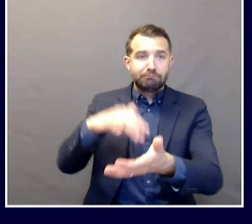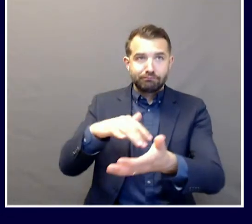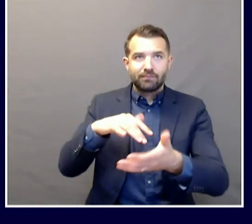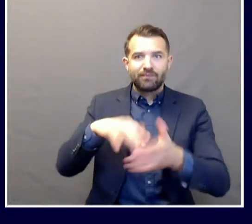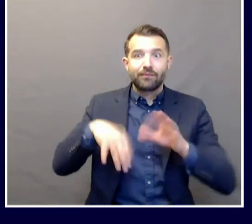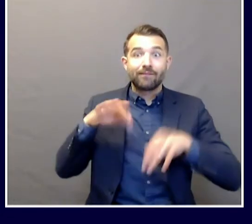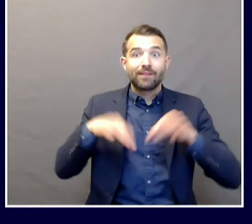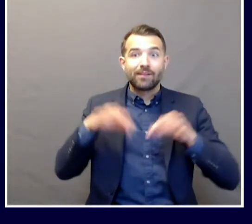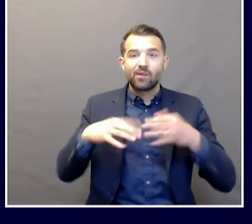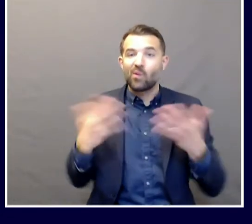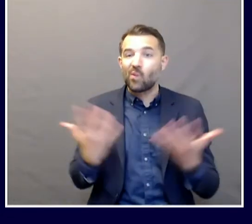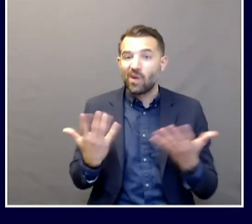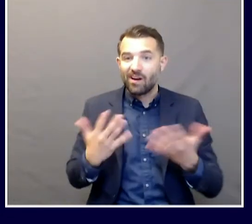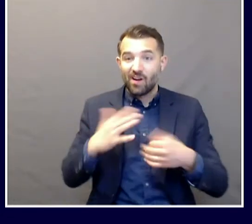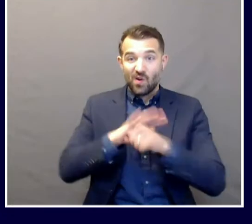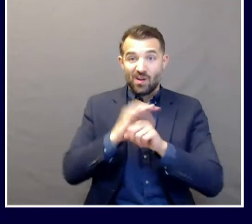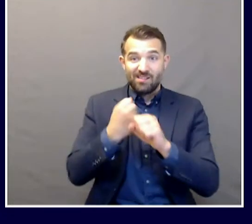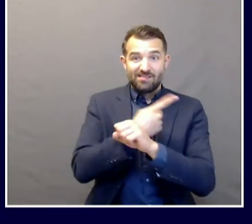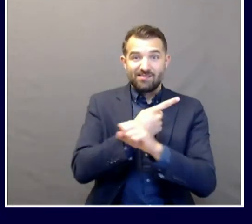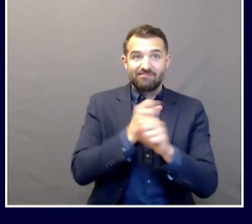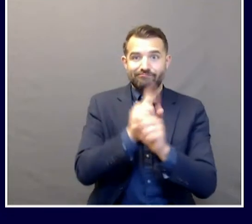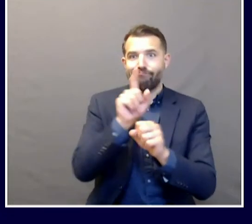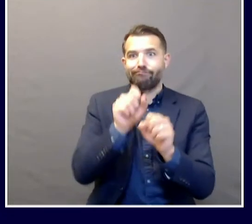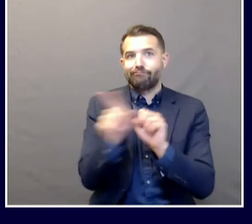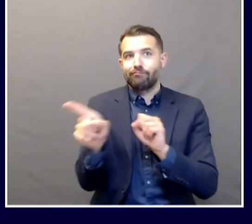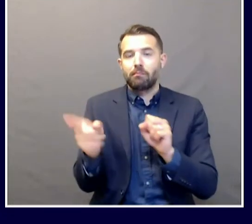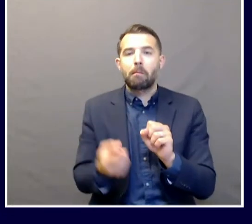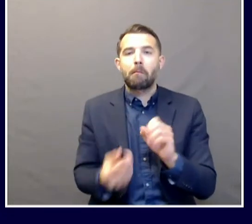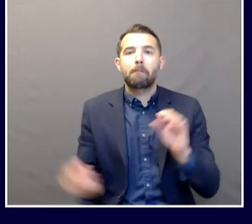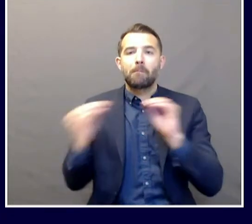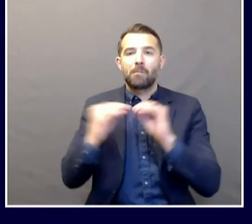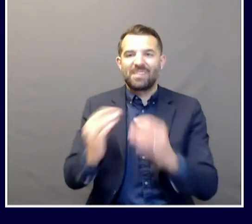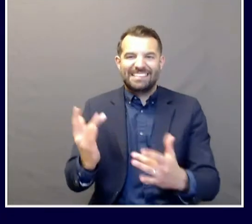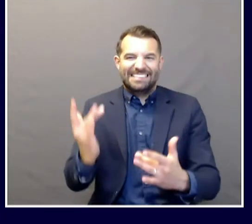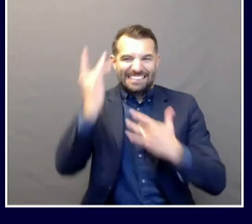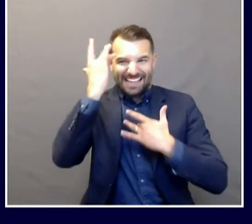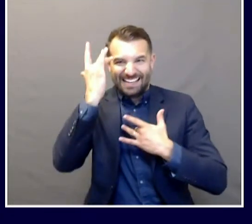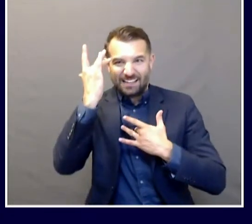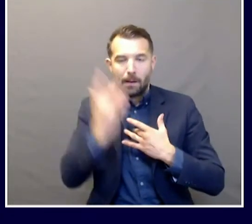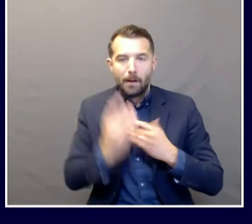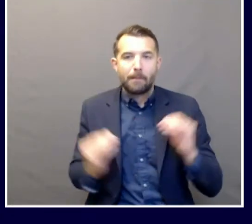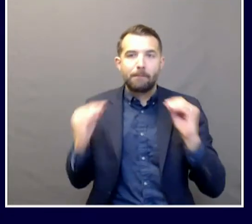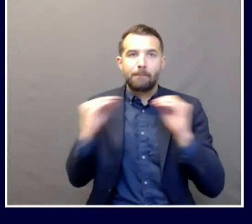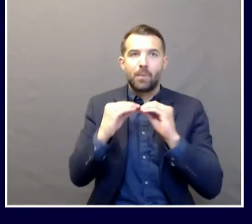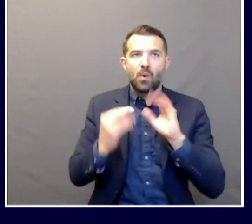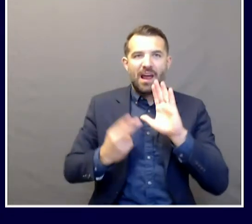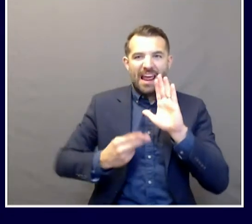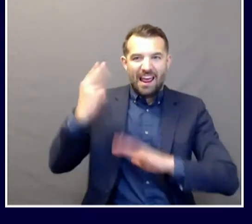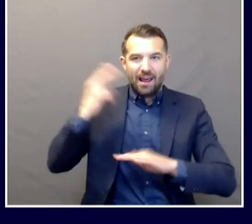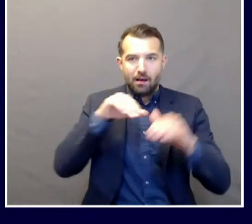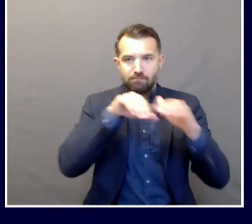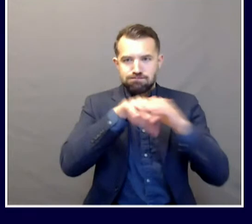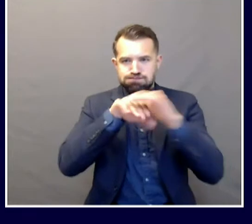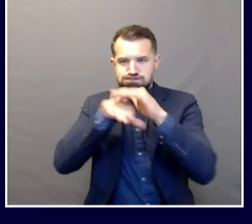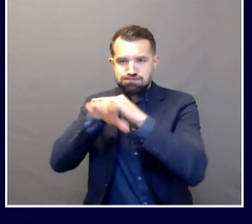the case so far in Maine or not should not stop us from taking the variants very seriously. All right,